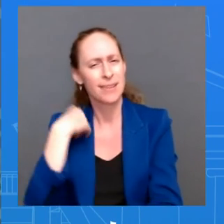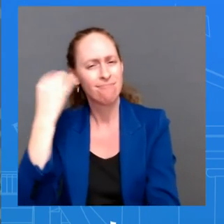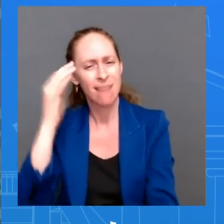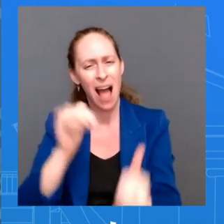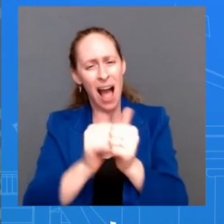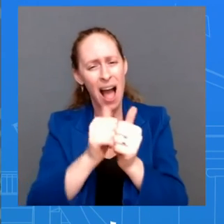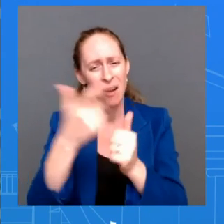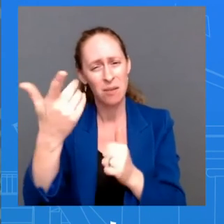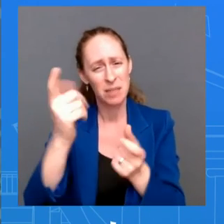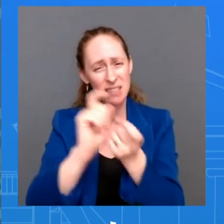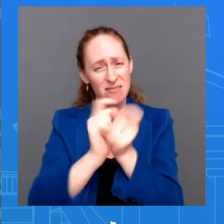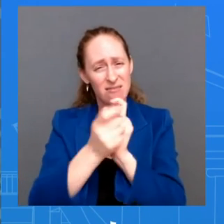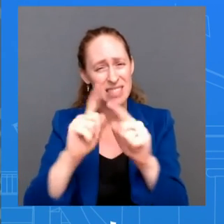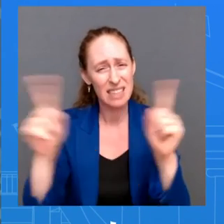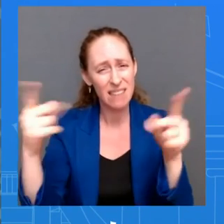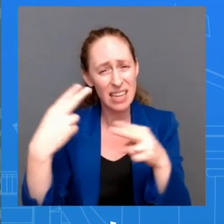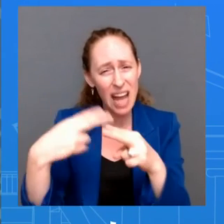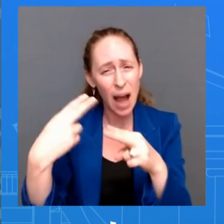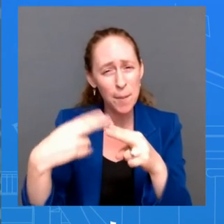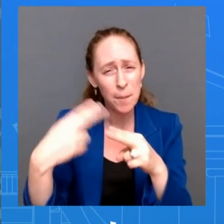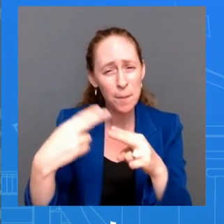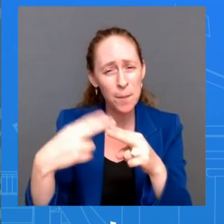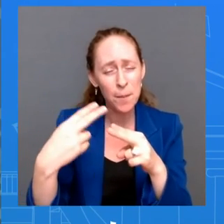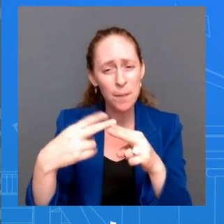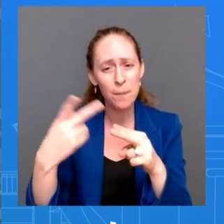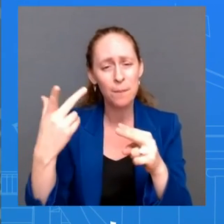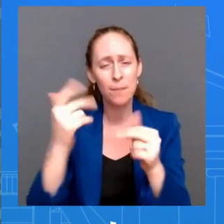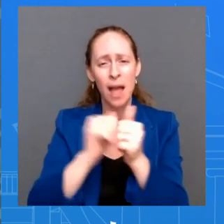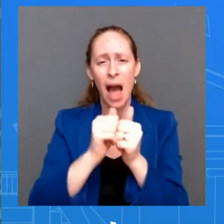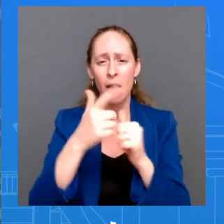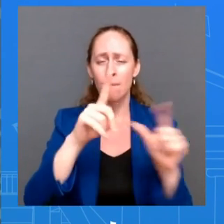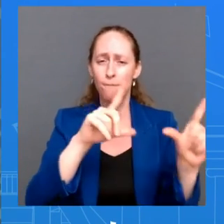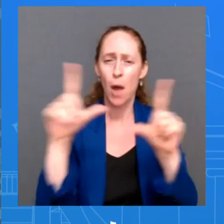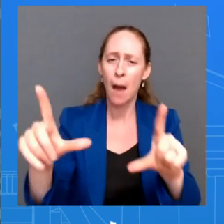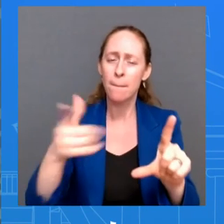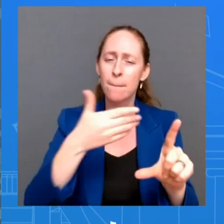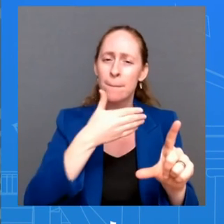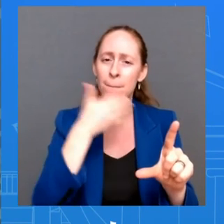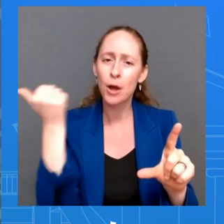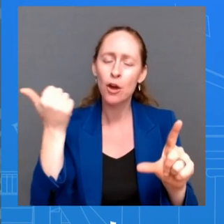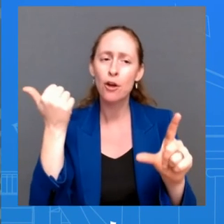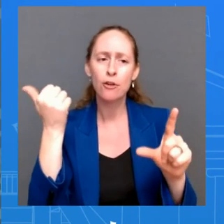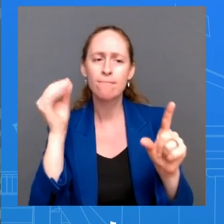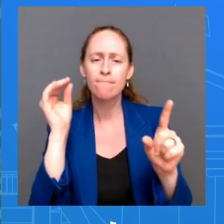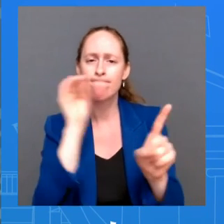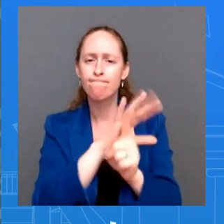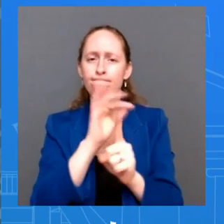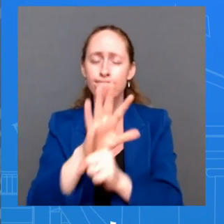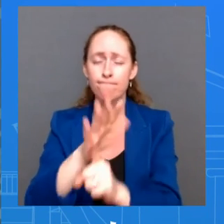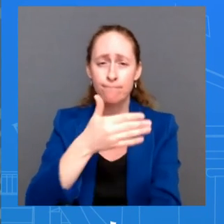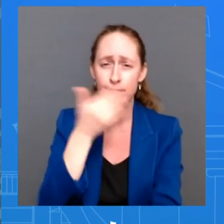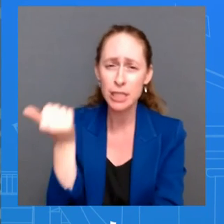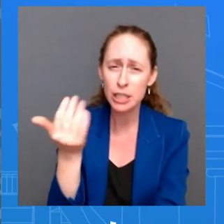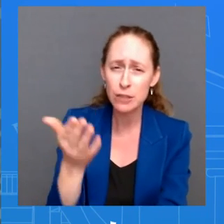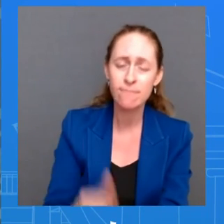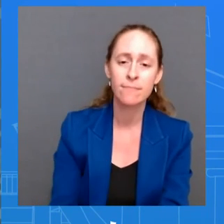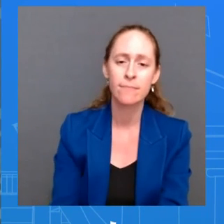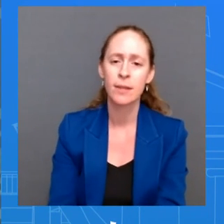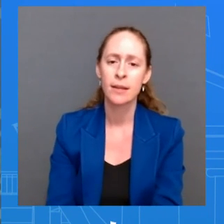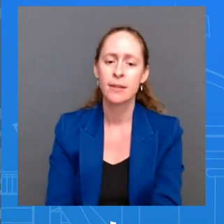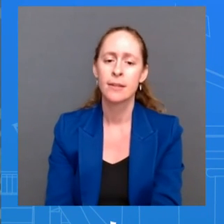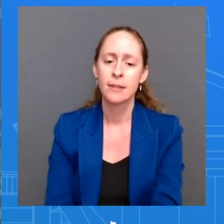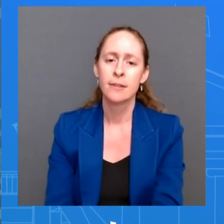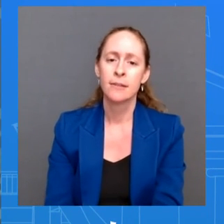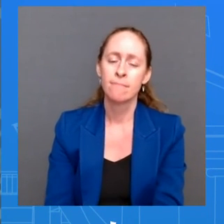We understand, and I know so many other communities understand how a name of a virus can really cause harm to